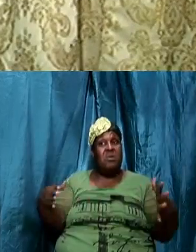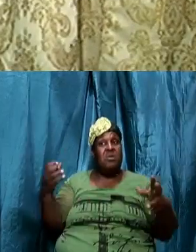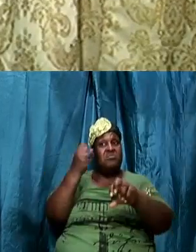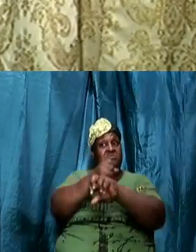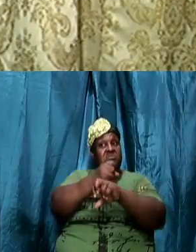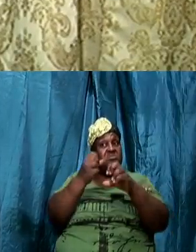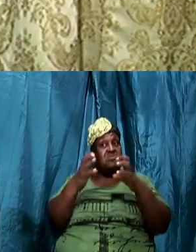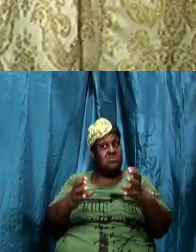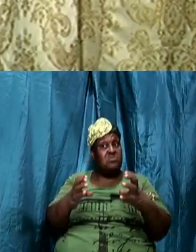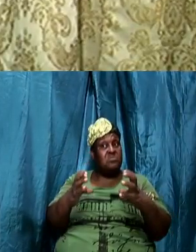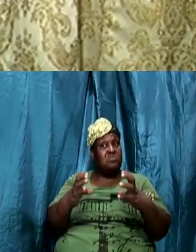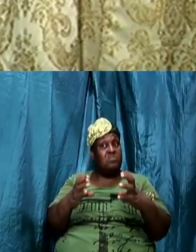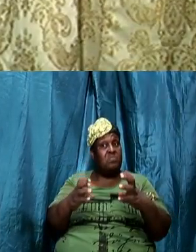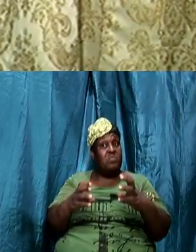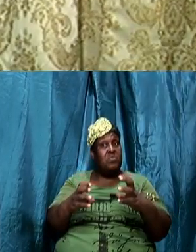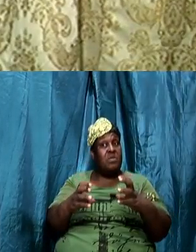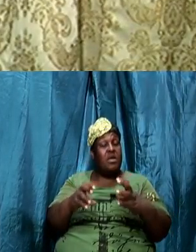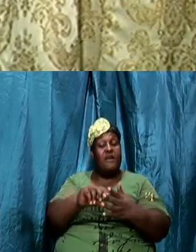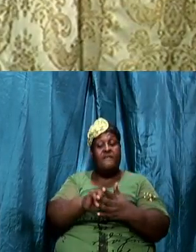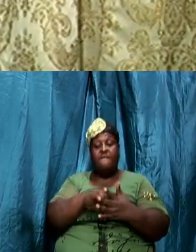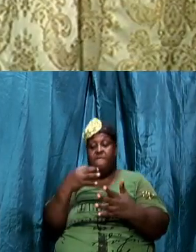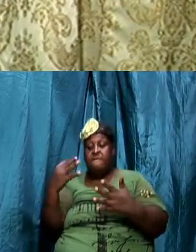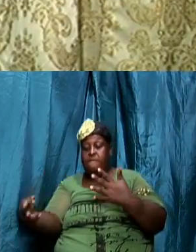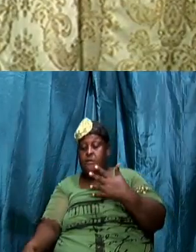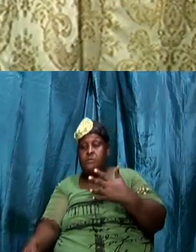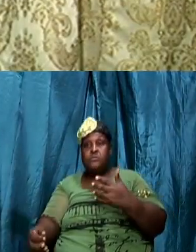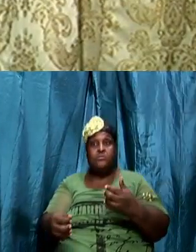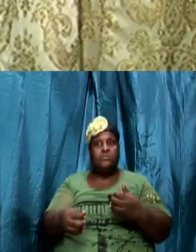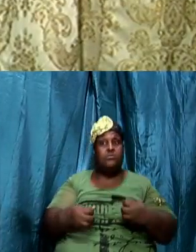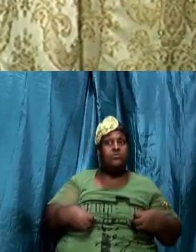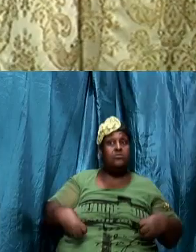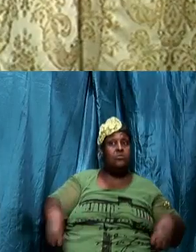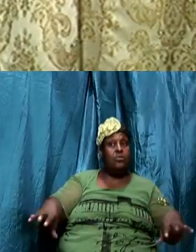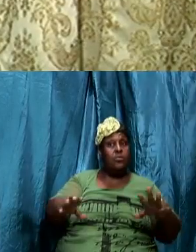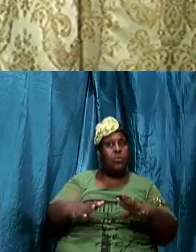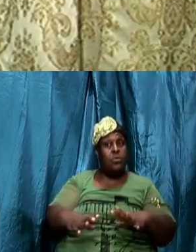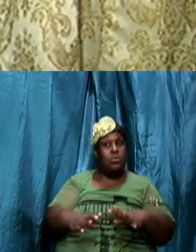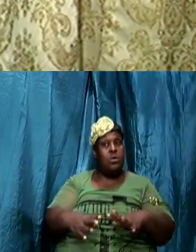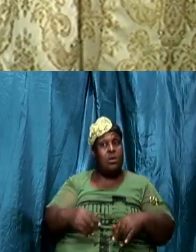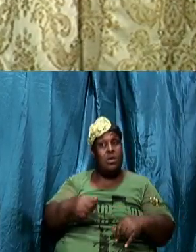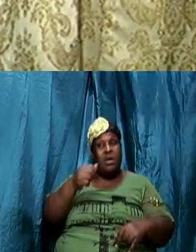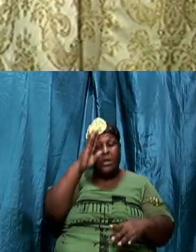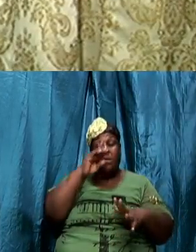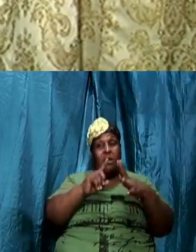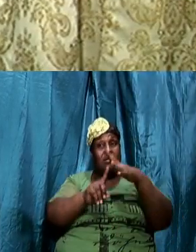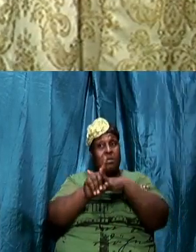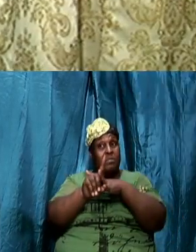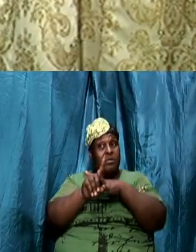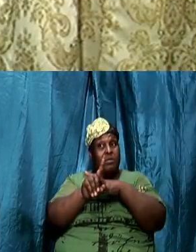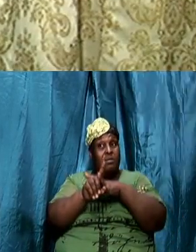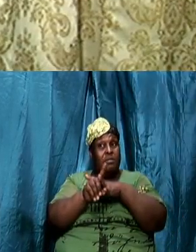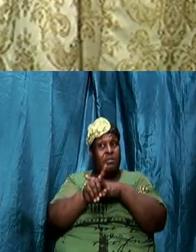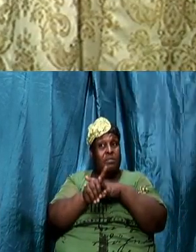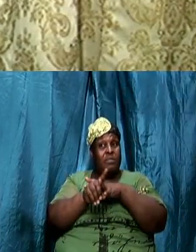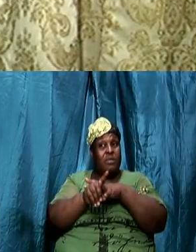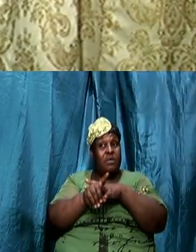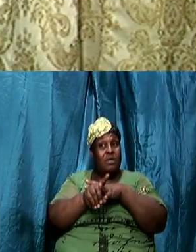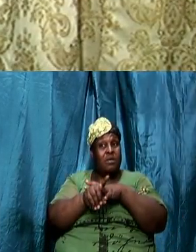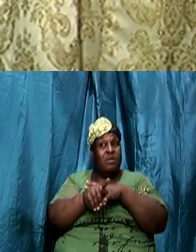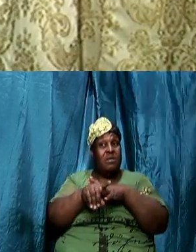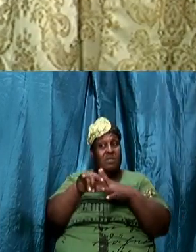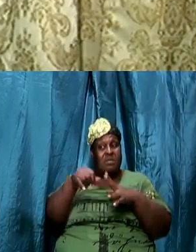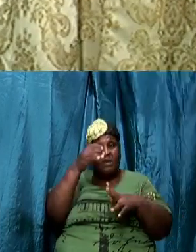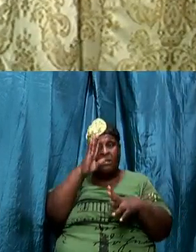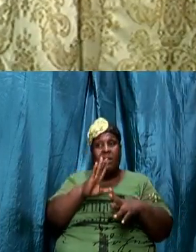stone and fell to the ground. And God showed up. That was God being